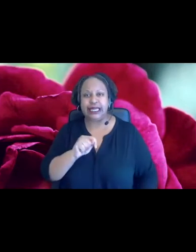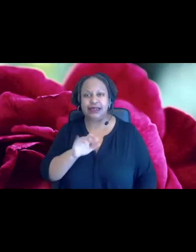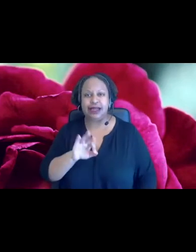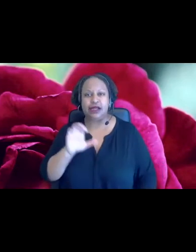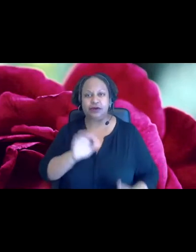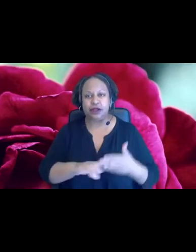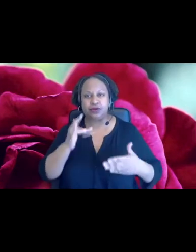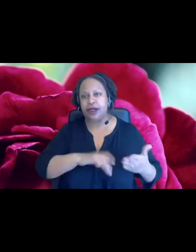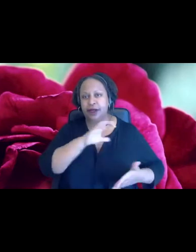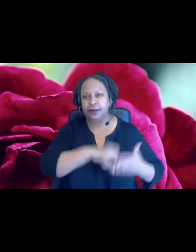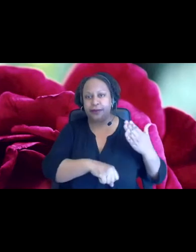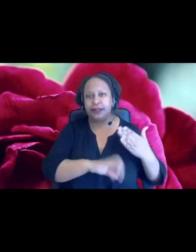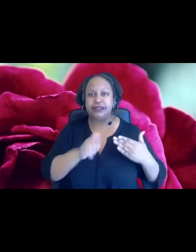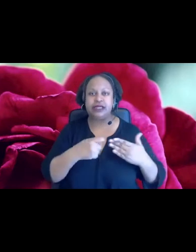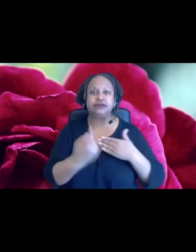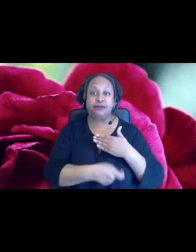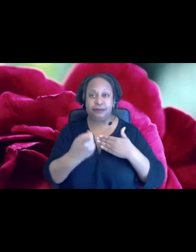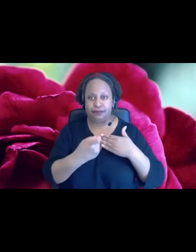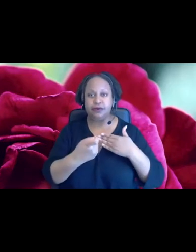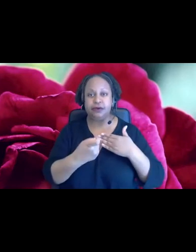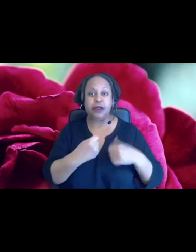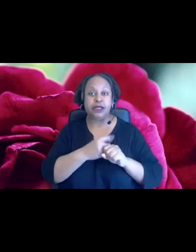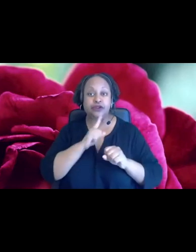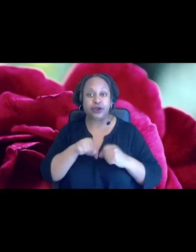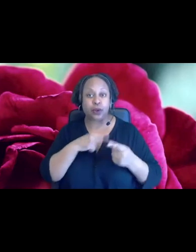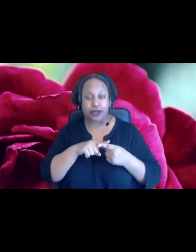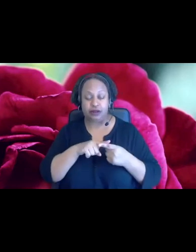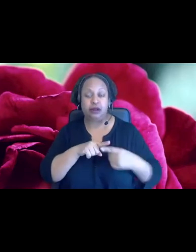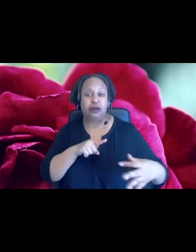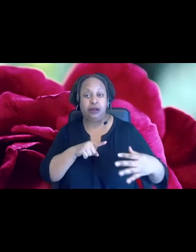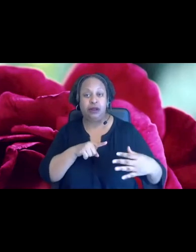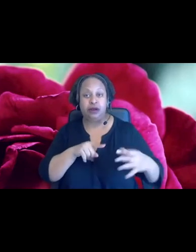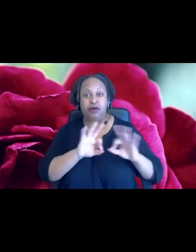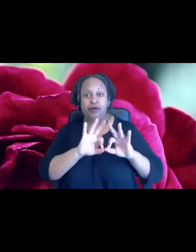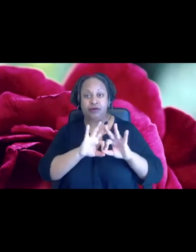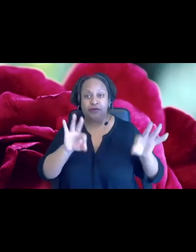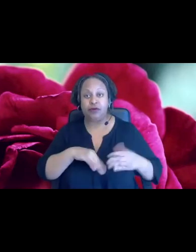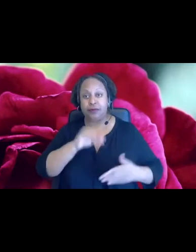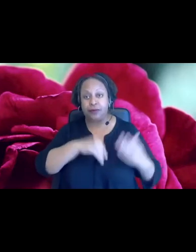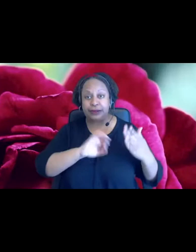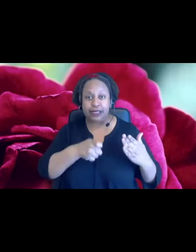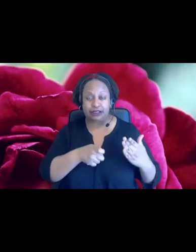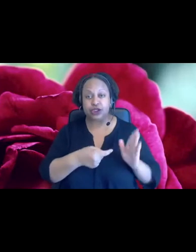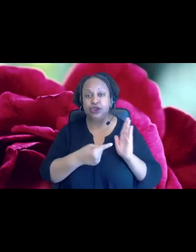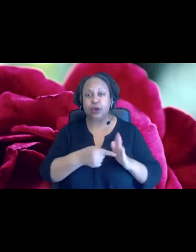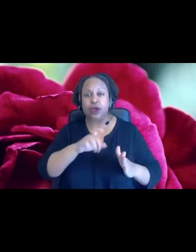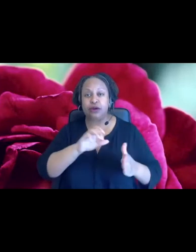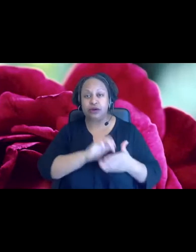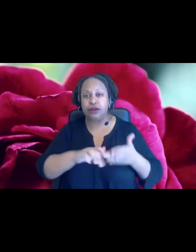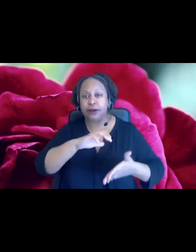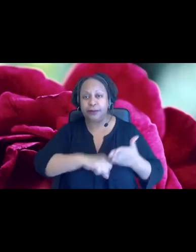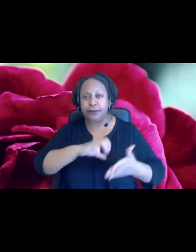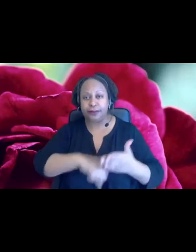$900. Please make sure when you file your return that it reflects that $100 that has